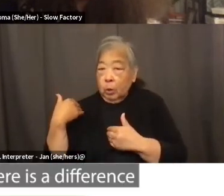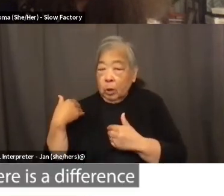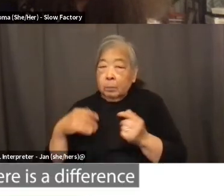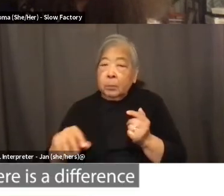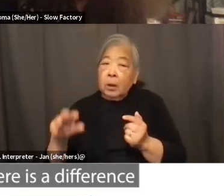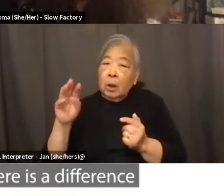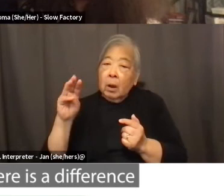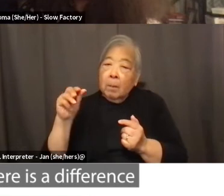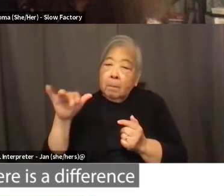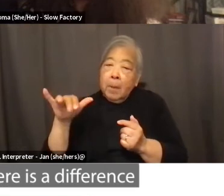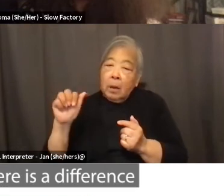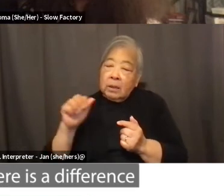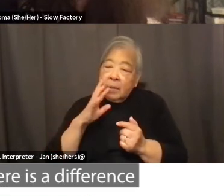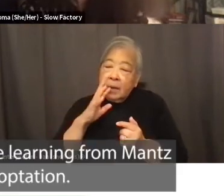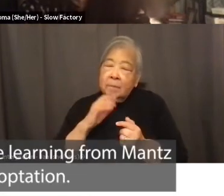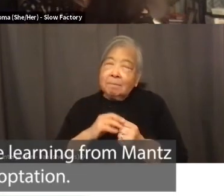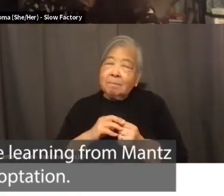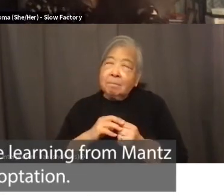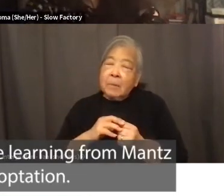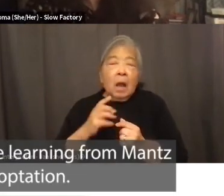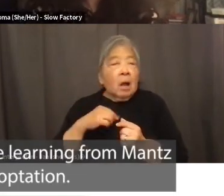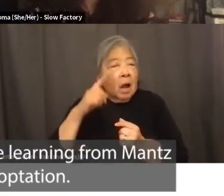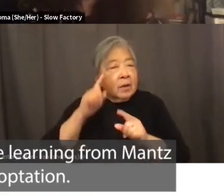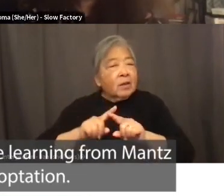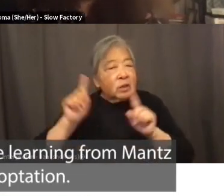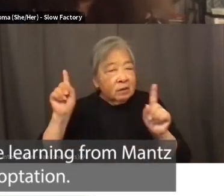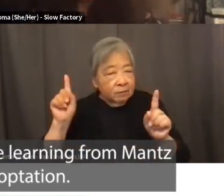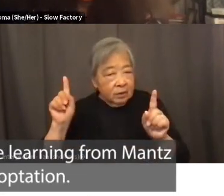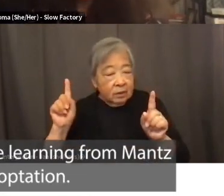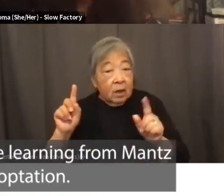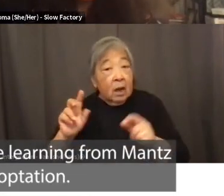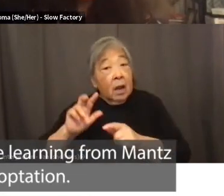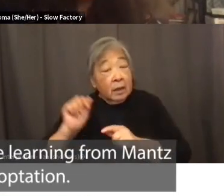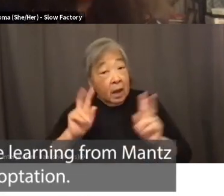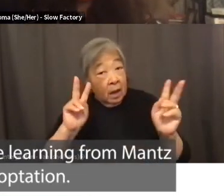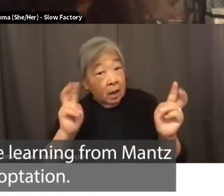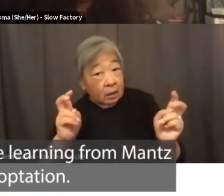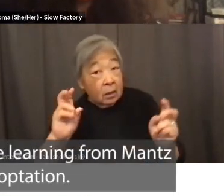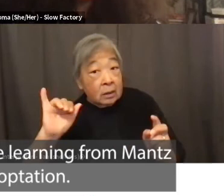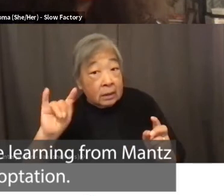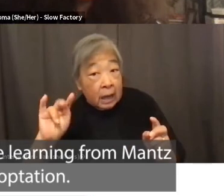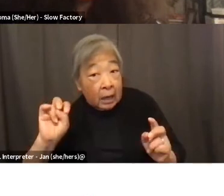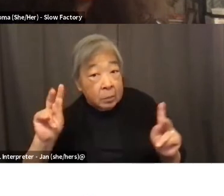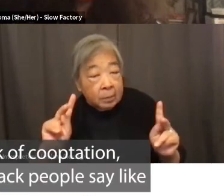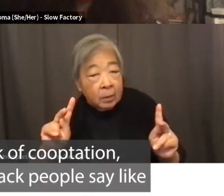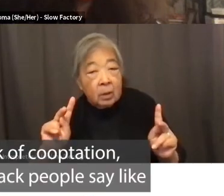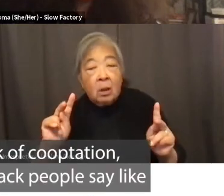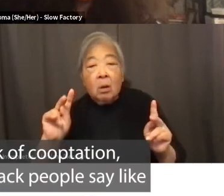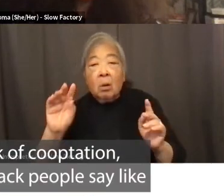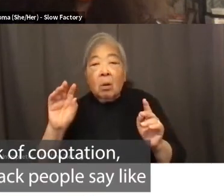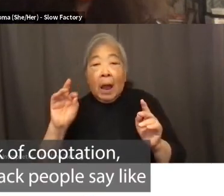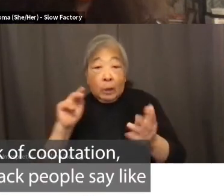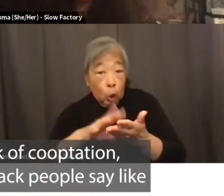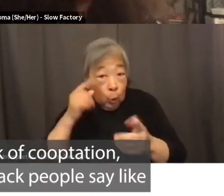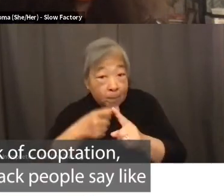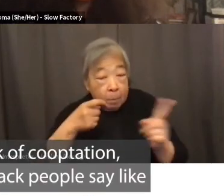so I think that there's a difference between citing and like learning from movements and like co-optation. So when I think